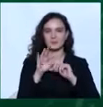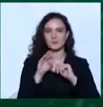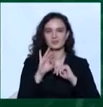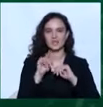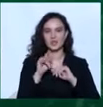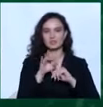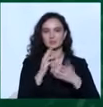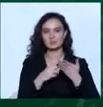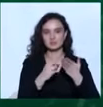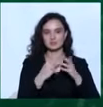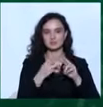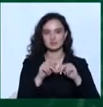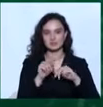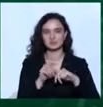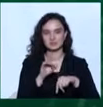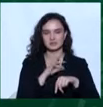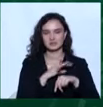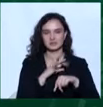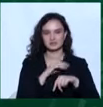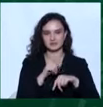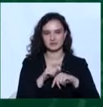book, and that is White Fang.